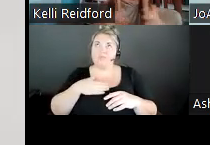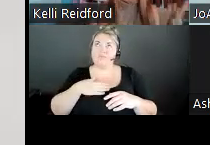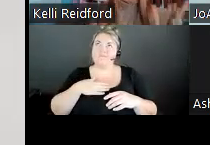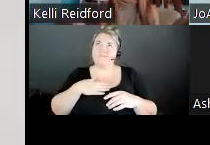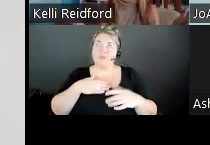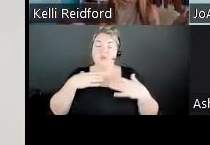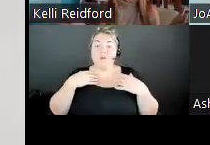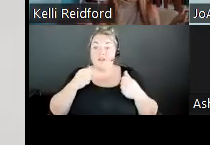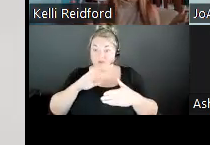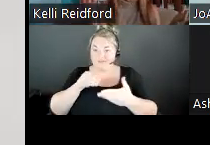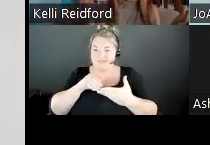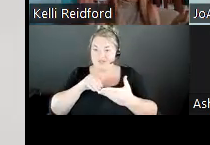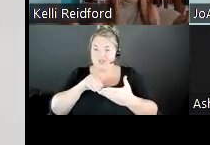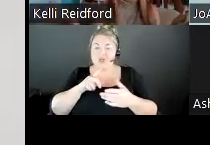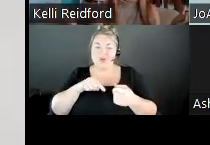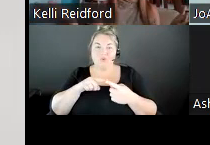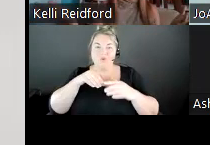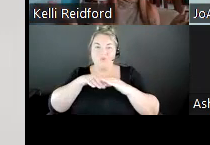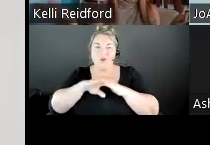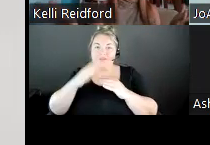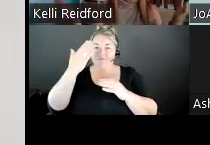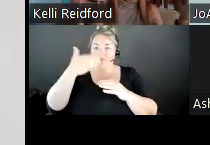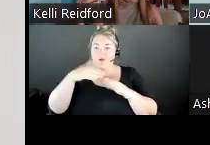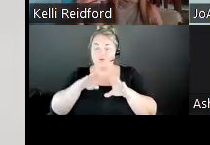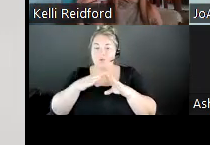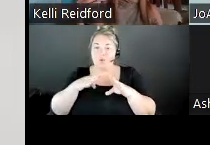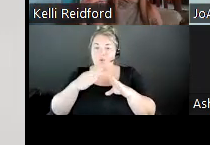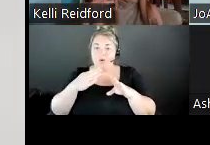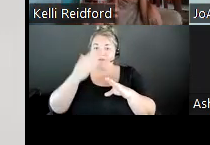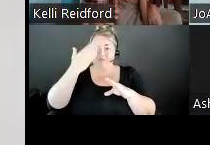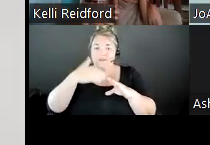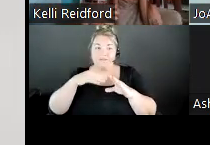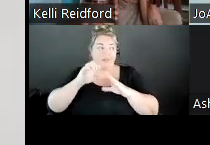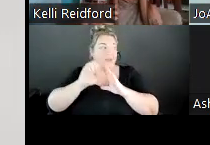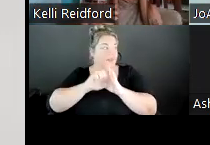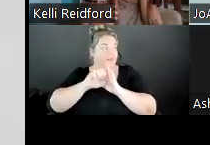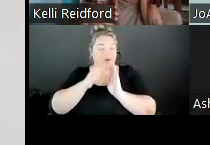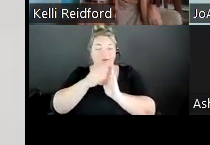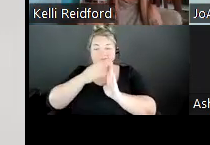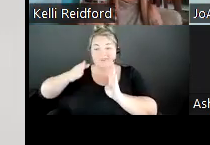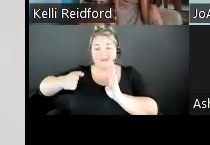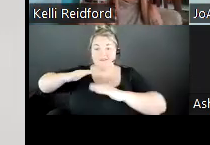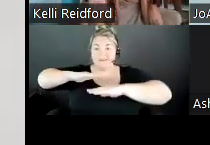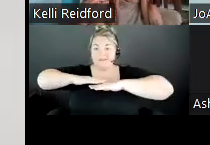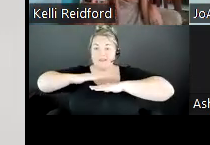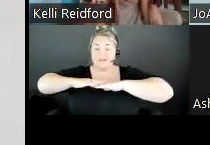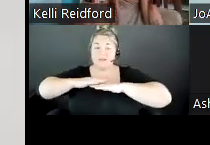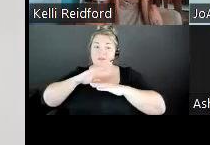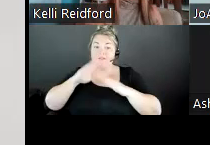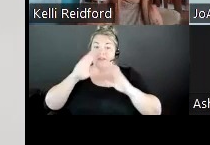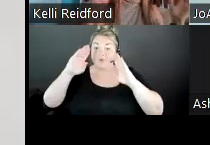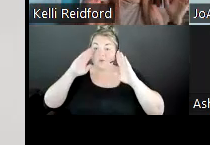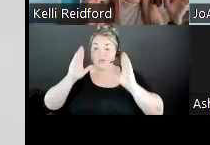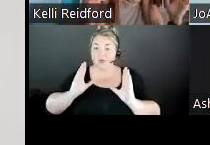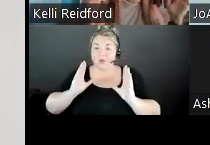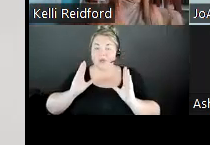recovery center, when you walk in the front door in front of the elevators next to the front desk is a greeter, and it